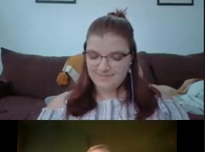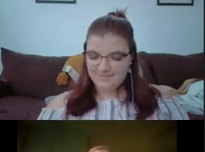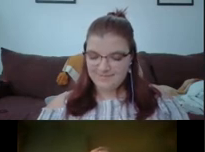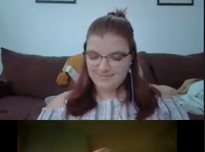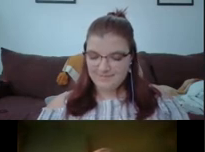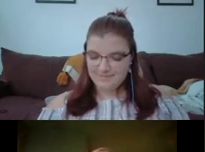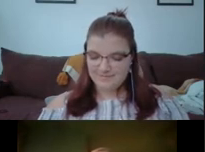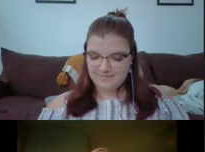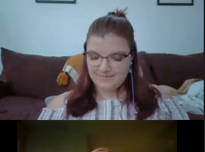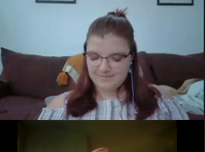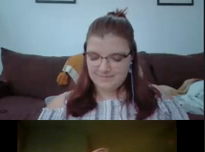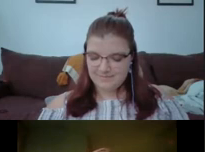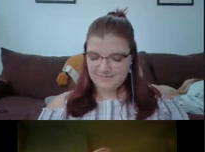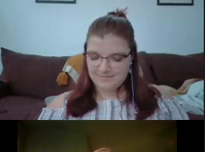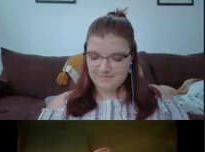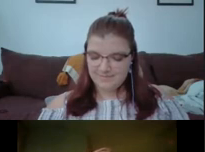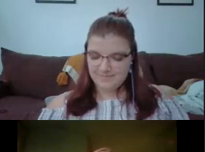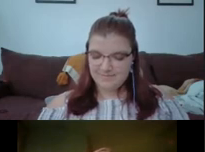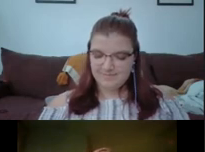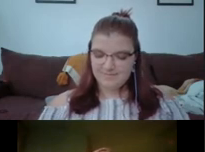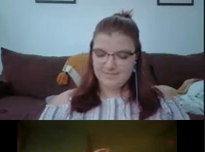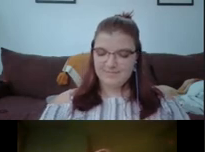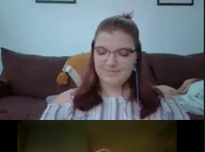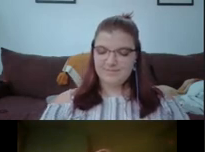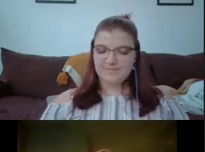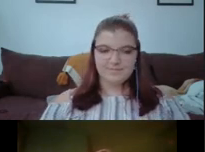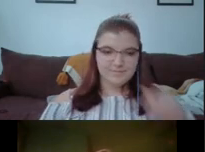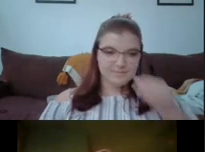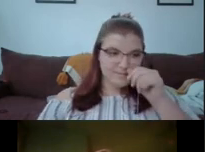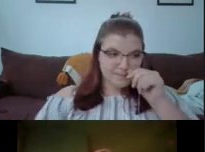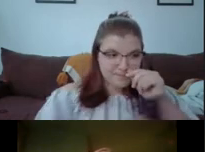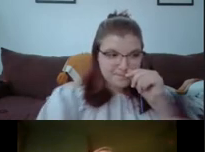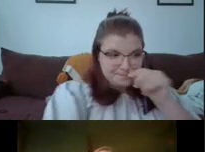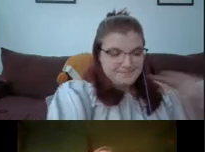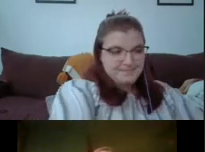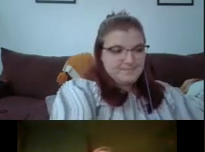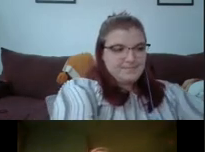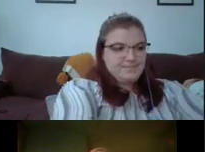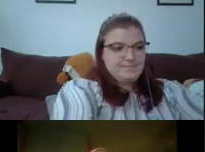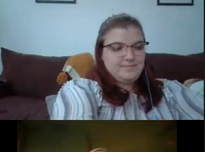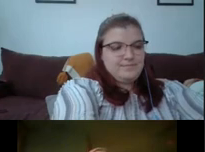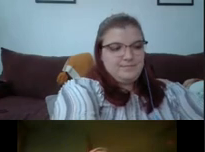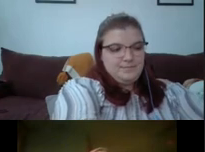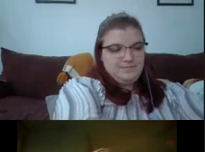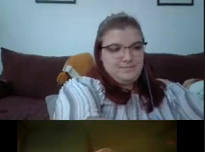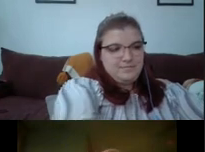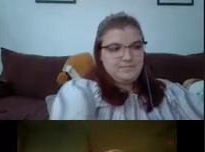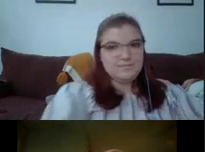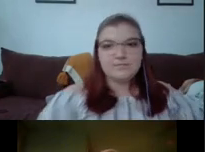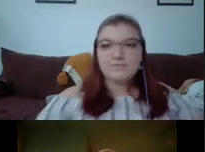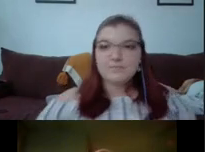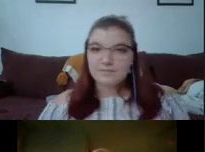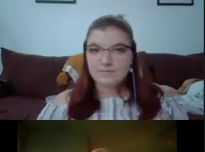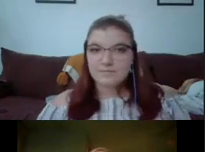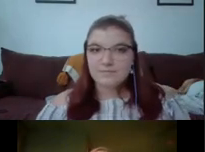York was pretty, really late in converting its normal schools to colleges. Normal schools had two